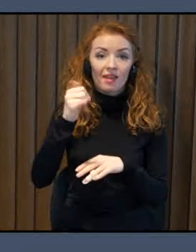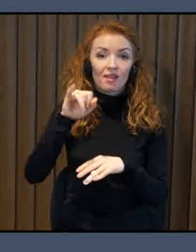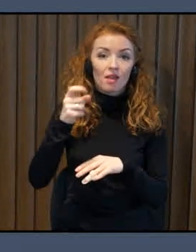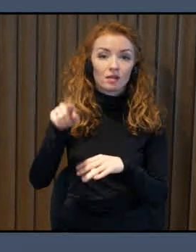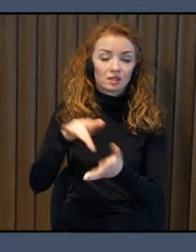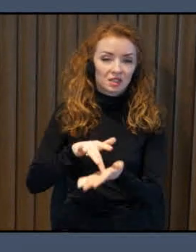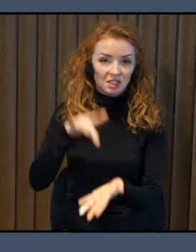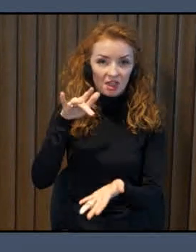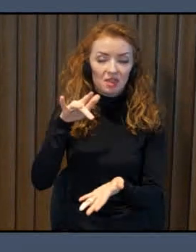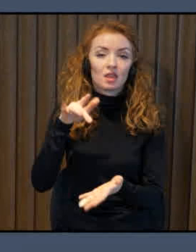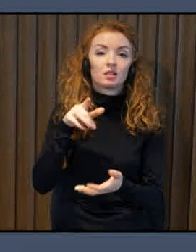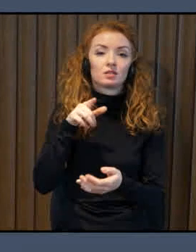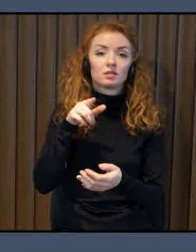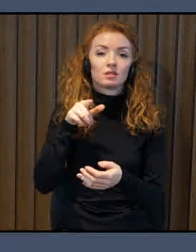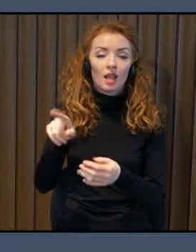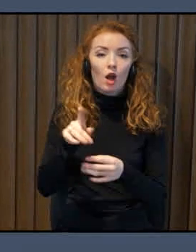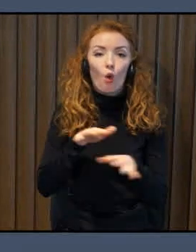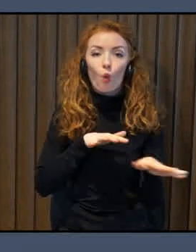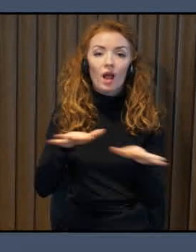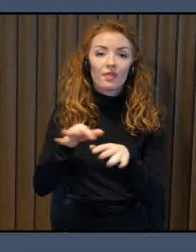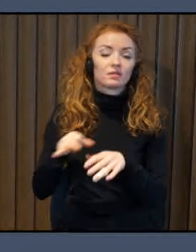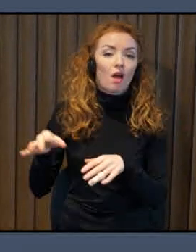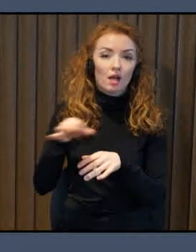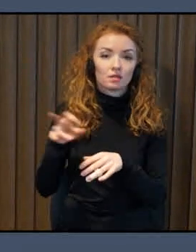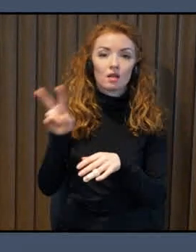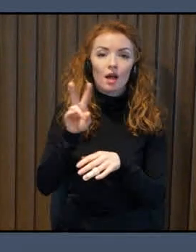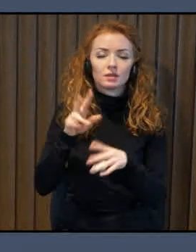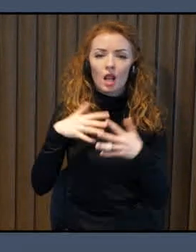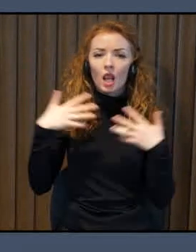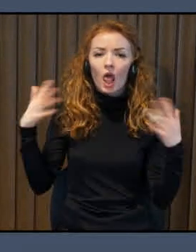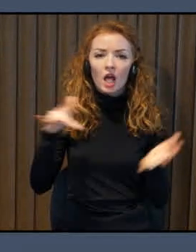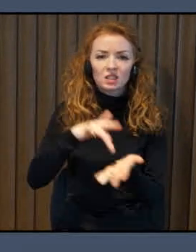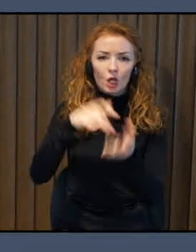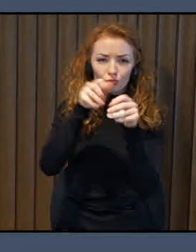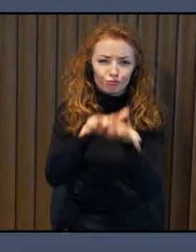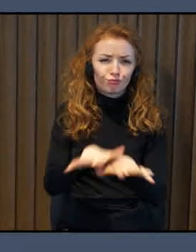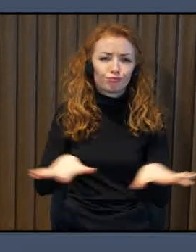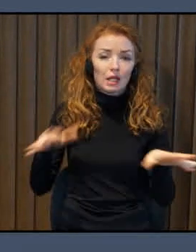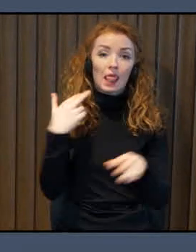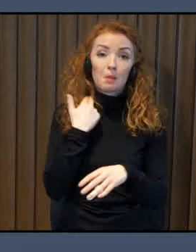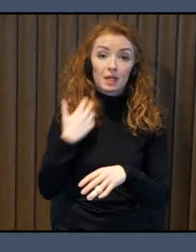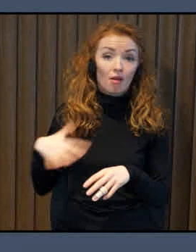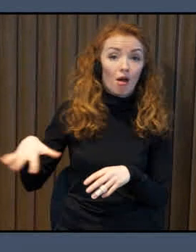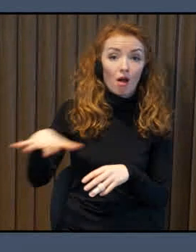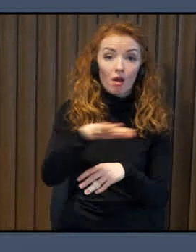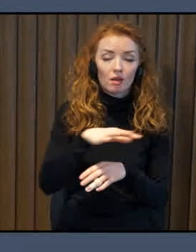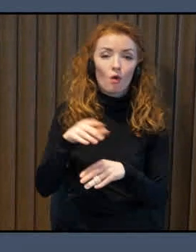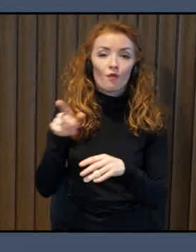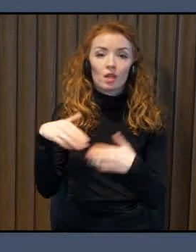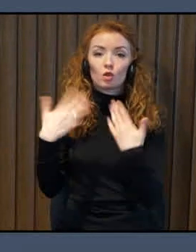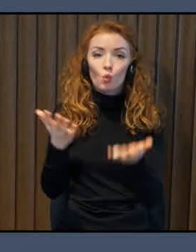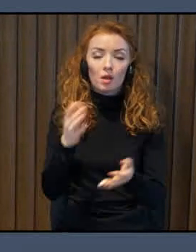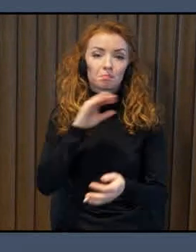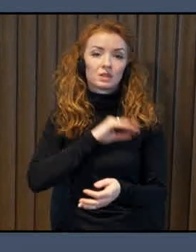This is a MEGI center. MEGI is an organization that has a network of centers in the